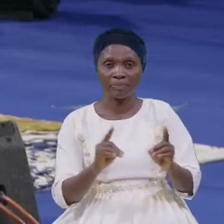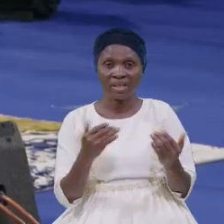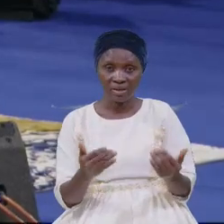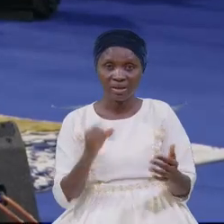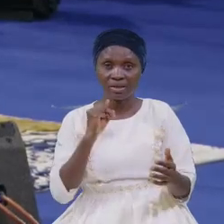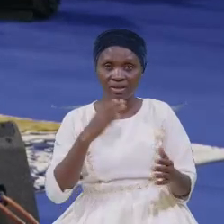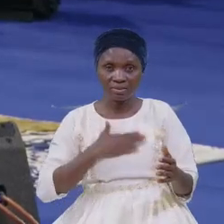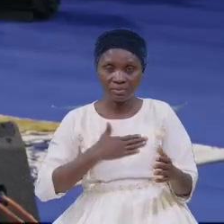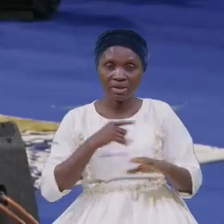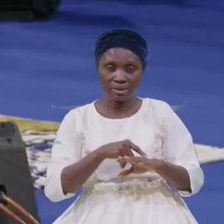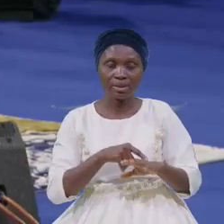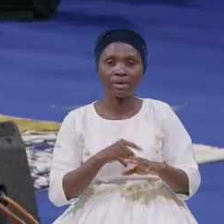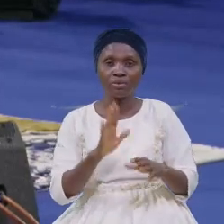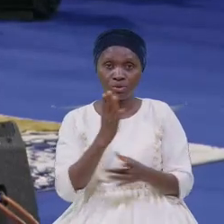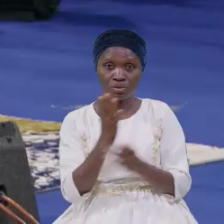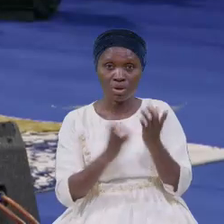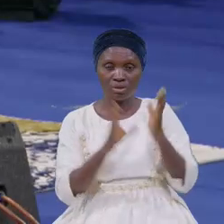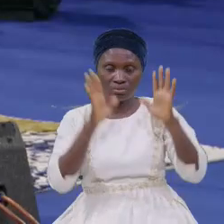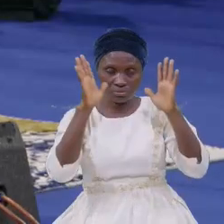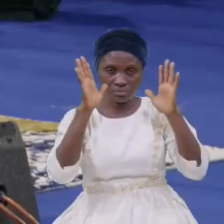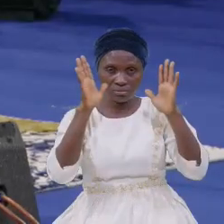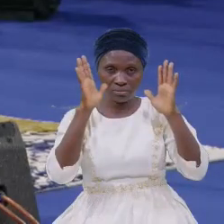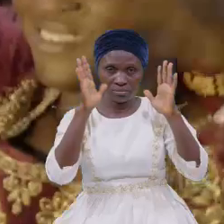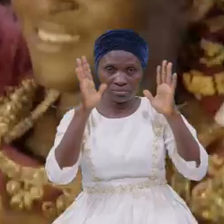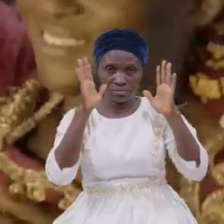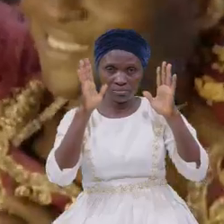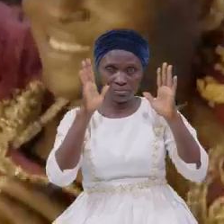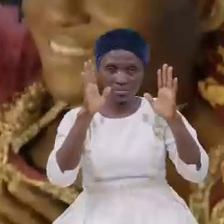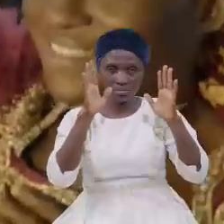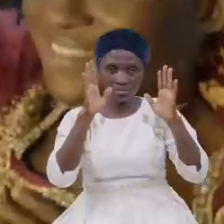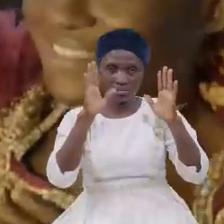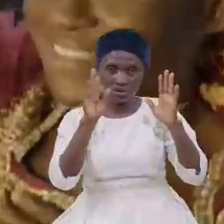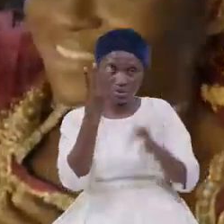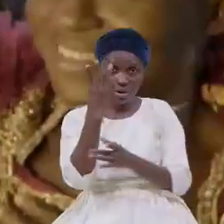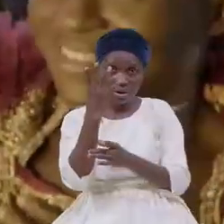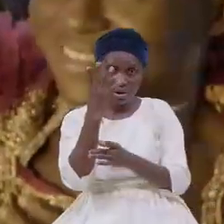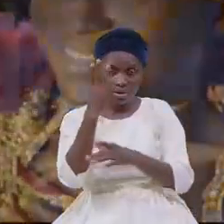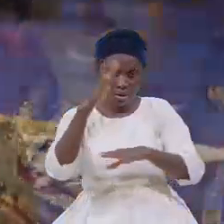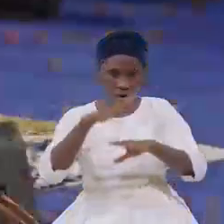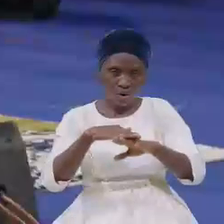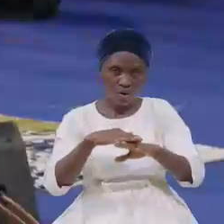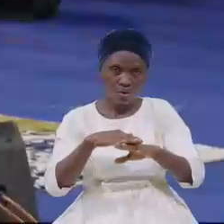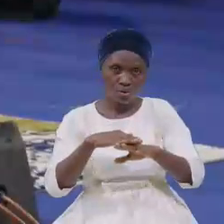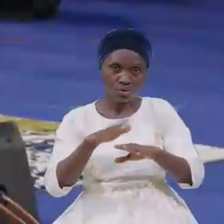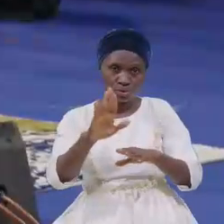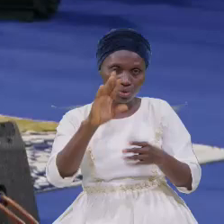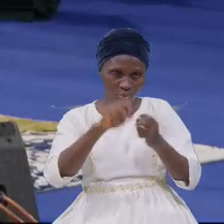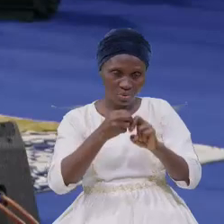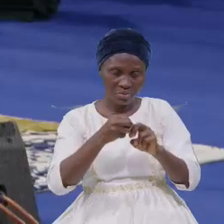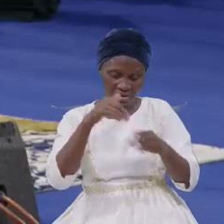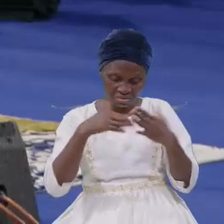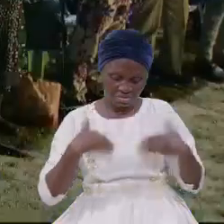You raise up that hand. You lay the other hand. Where you have any sickness, any